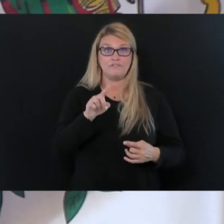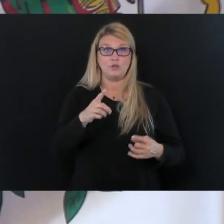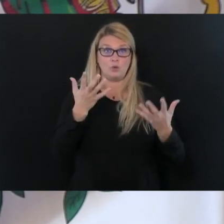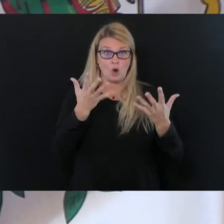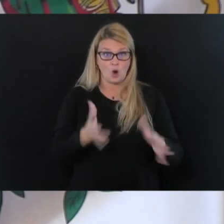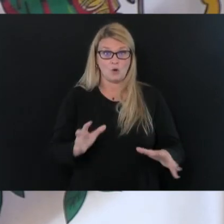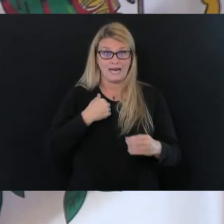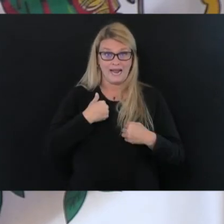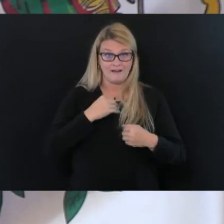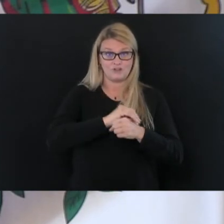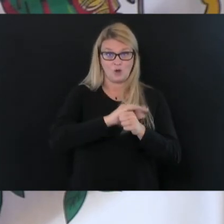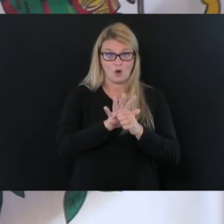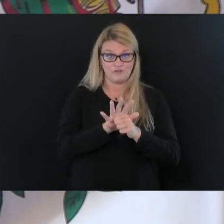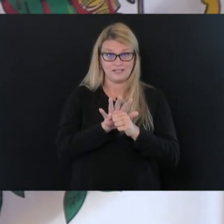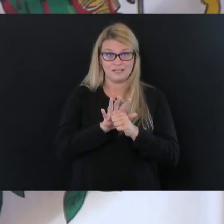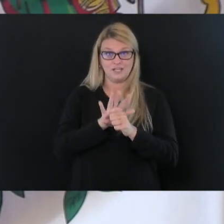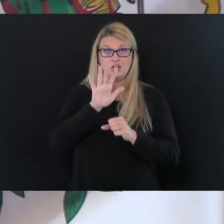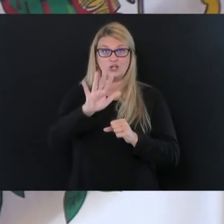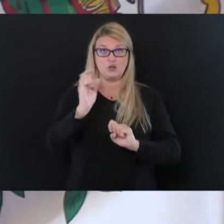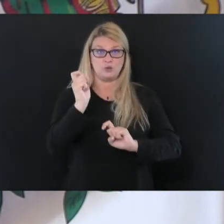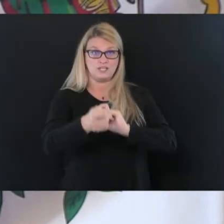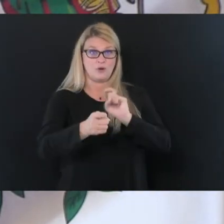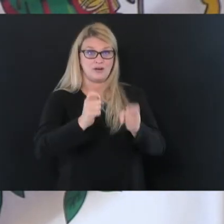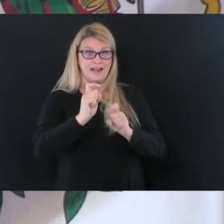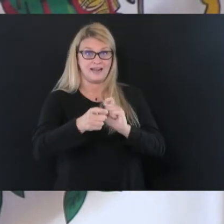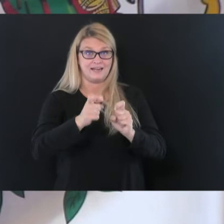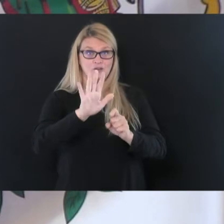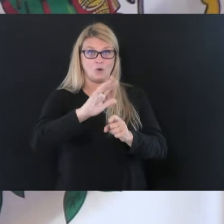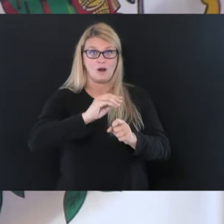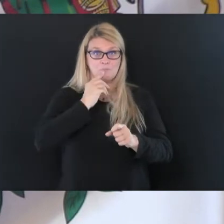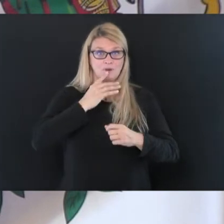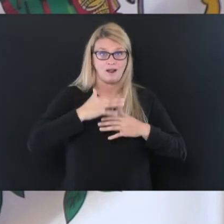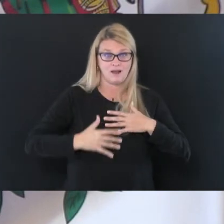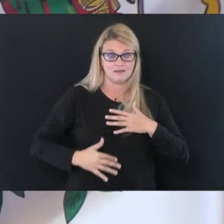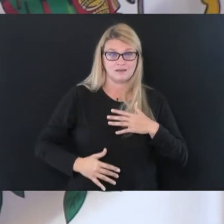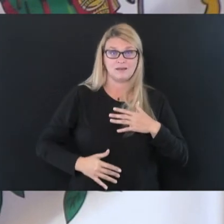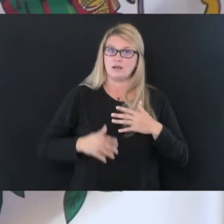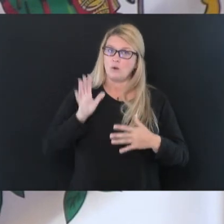COVID. Because from the standpoint of the antibodies or whatever it may be,